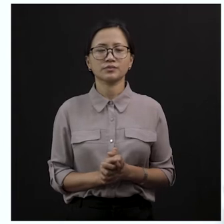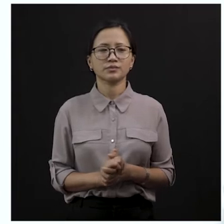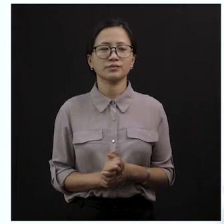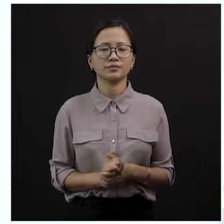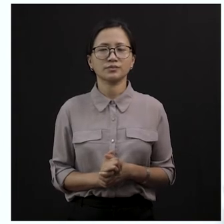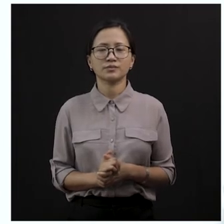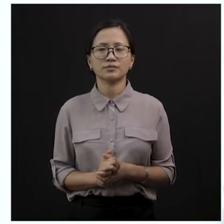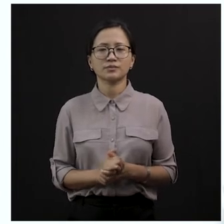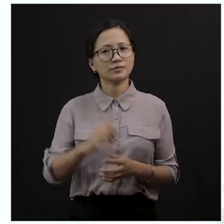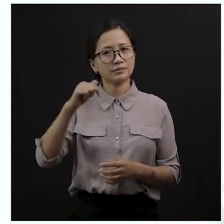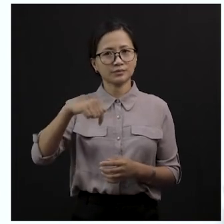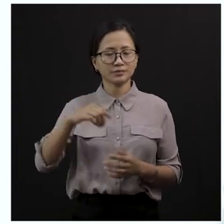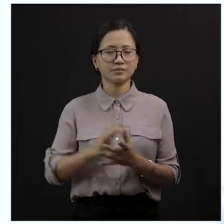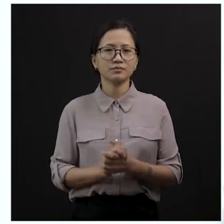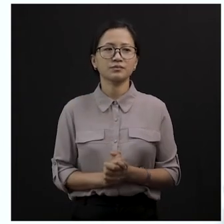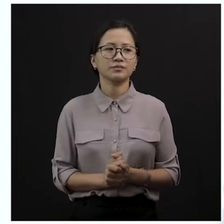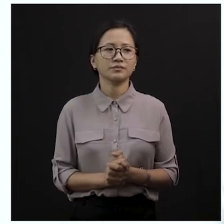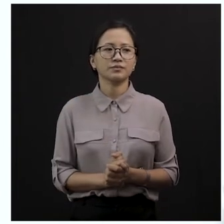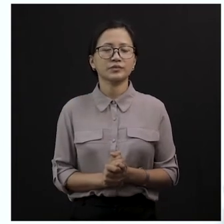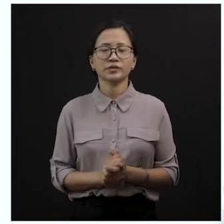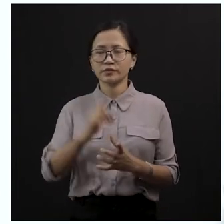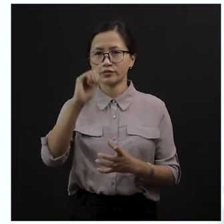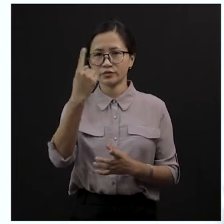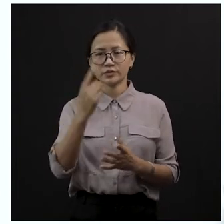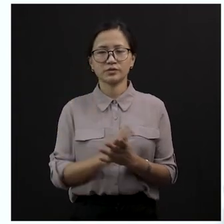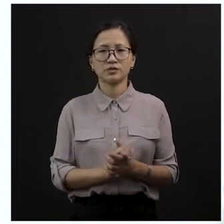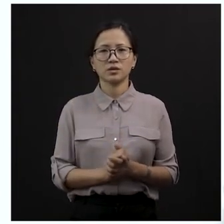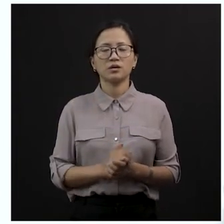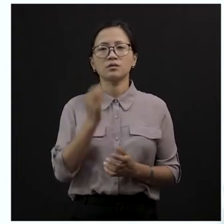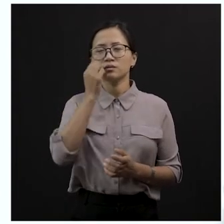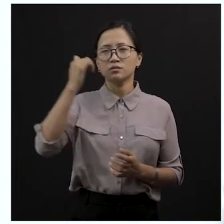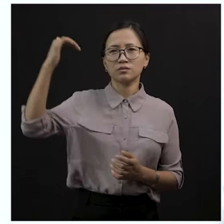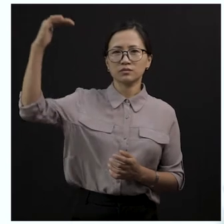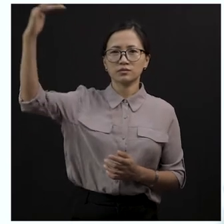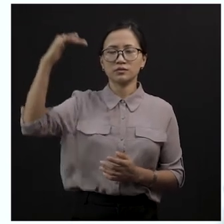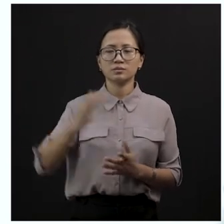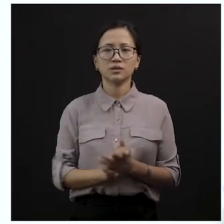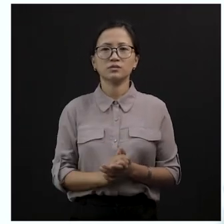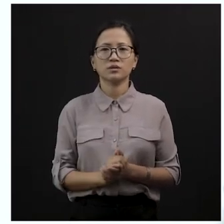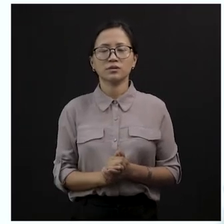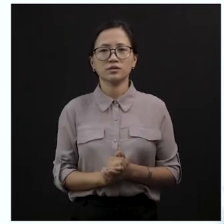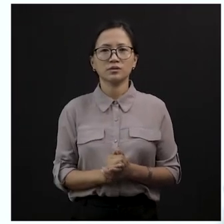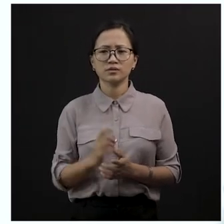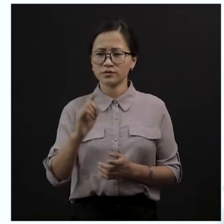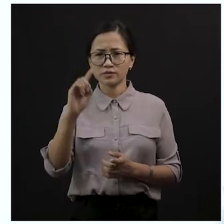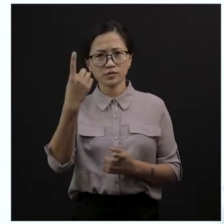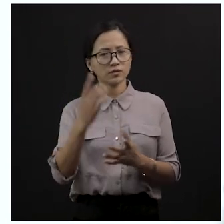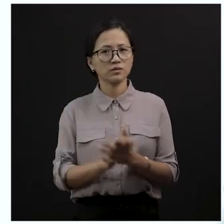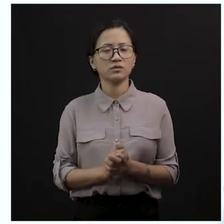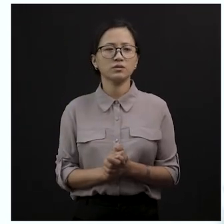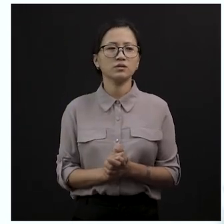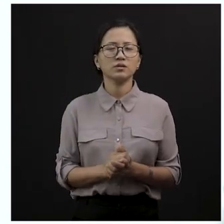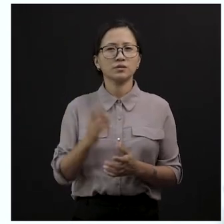okay. Now the first is men discovers flying. The first is, earlier